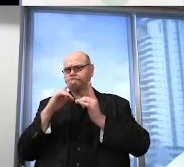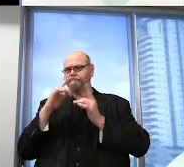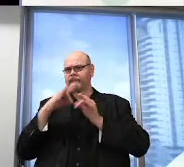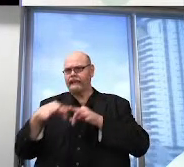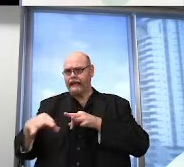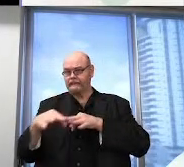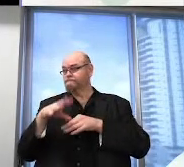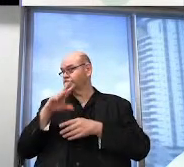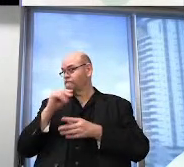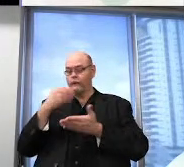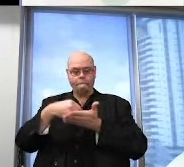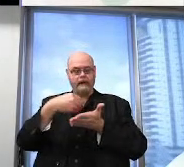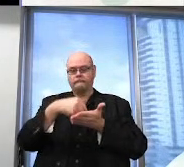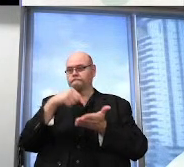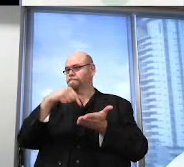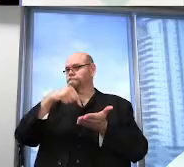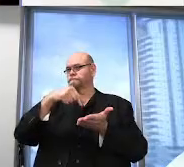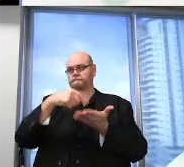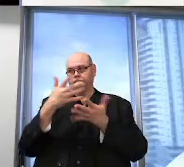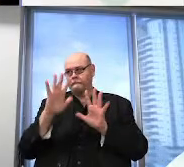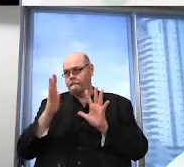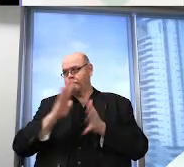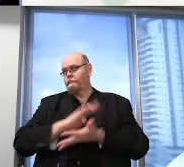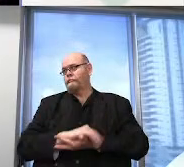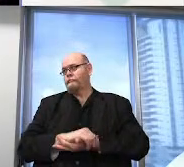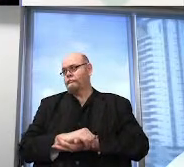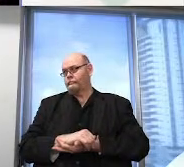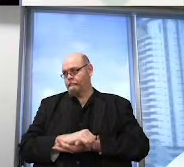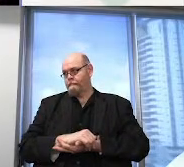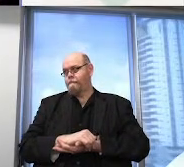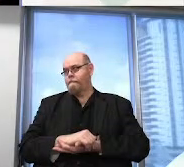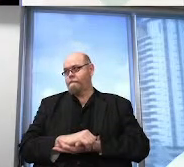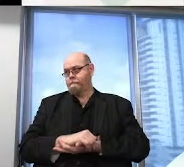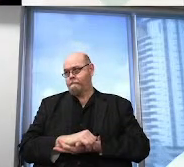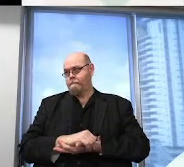not. Strictly money? Strictly money.